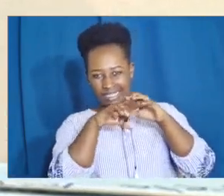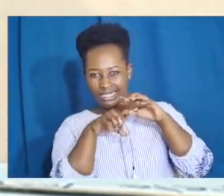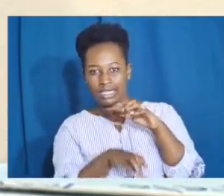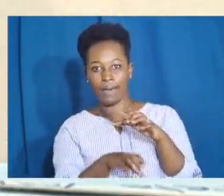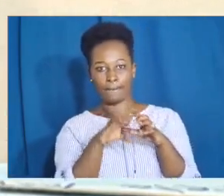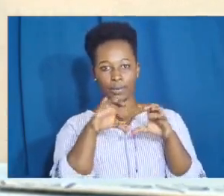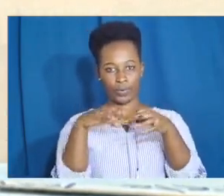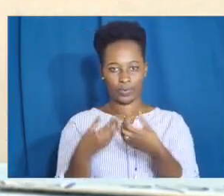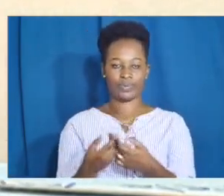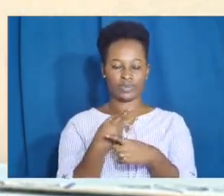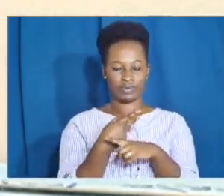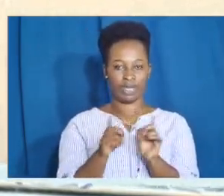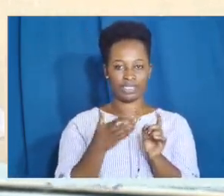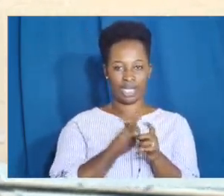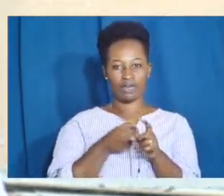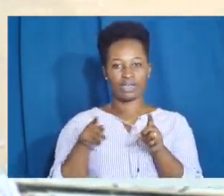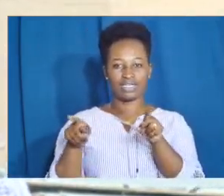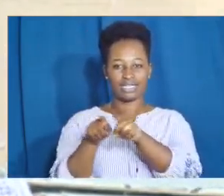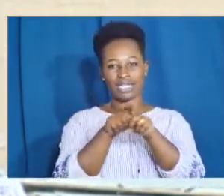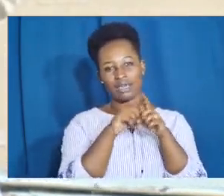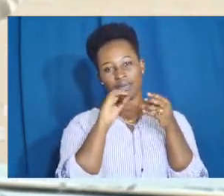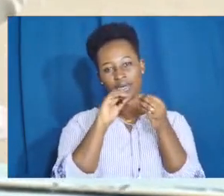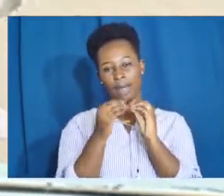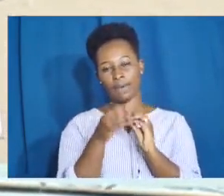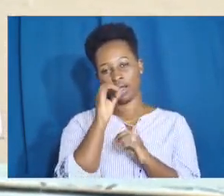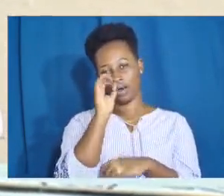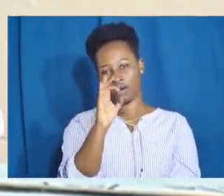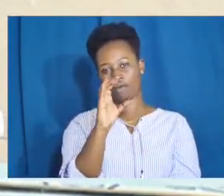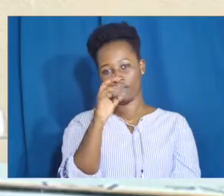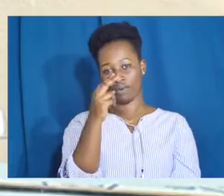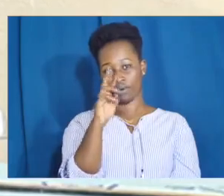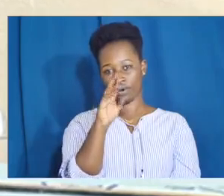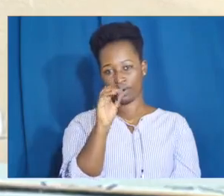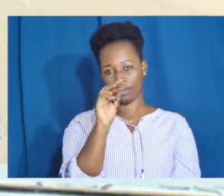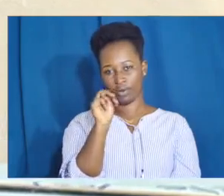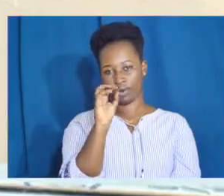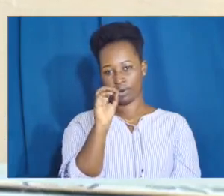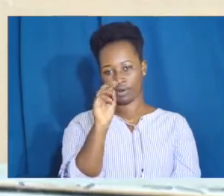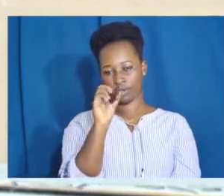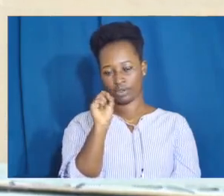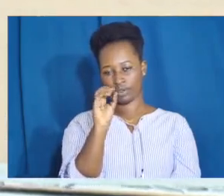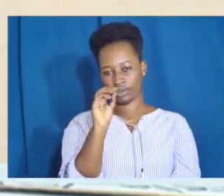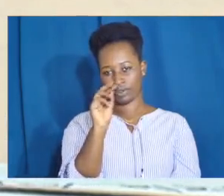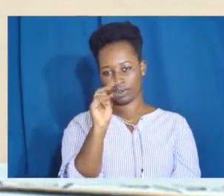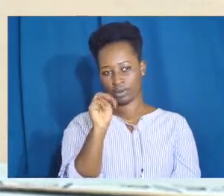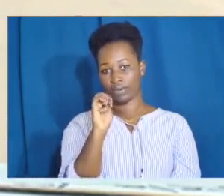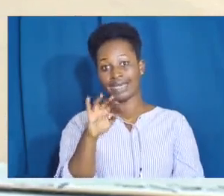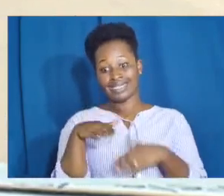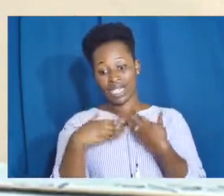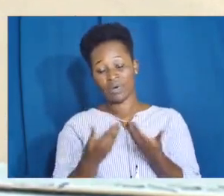they have the same numbers of chromosomes, or their numbers of chromosomes are very